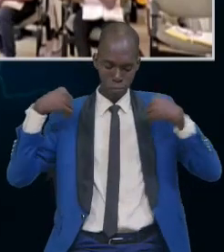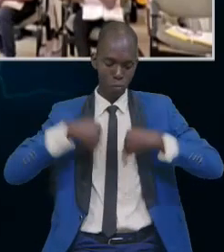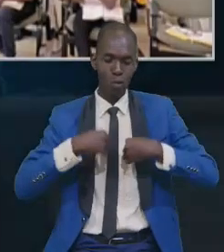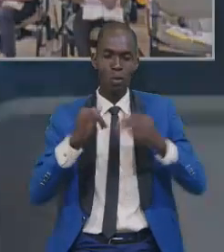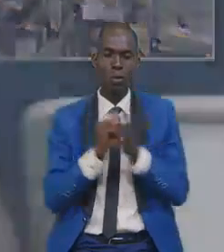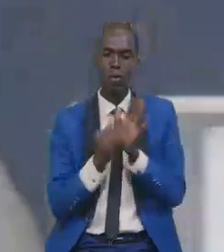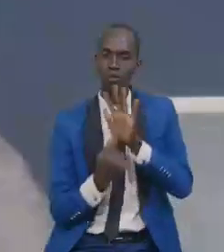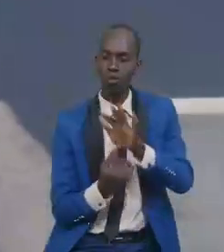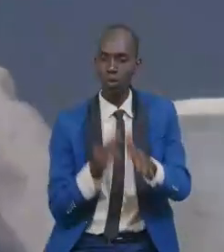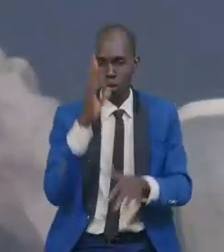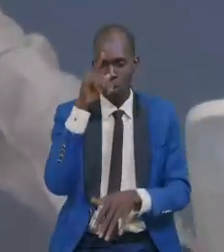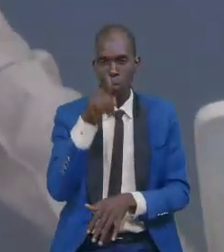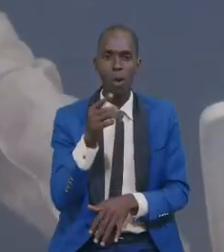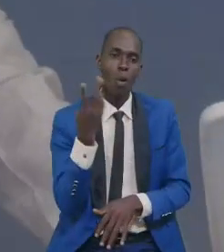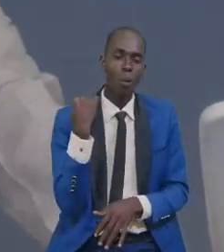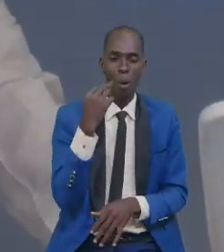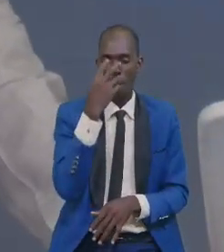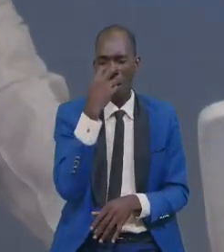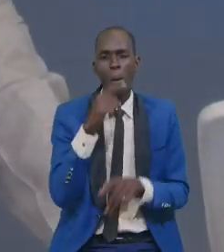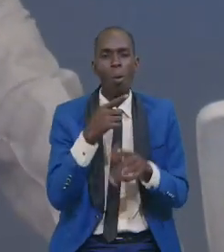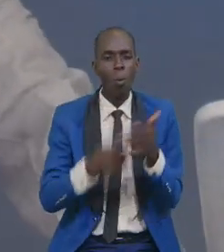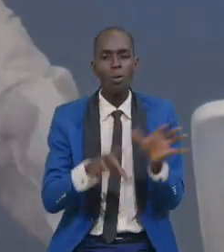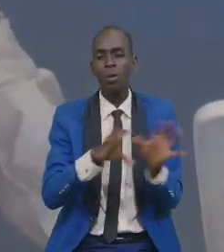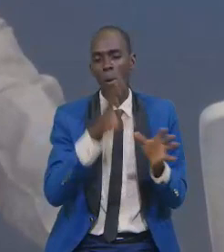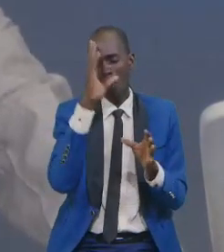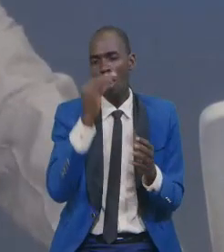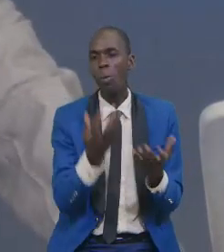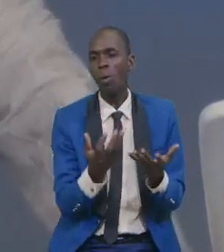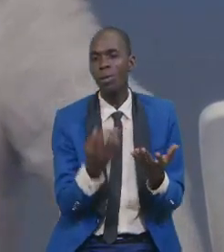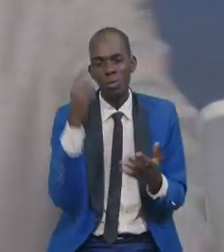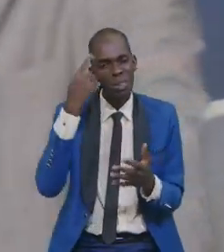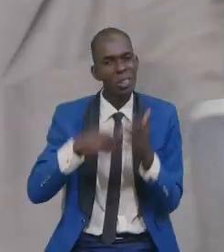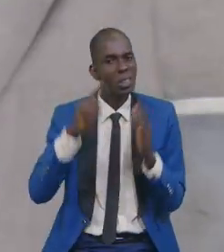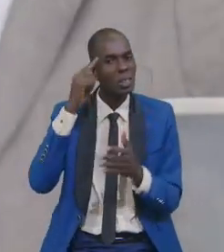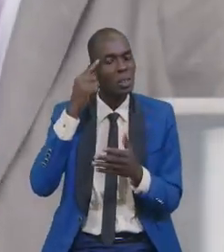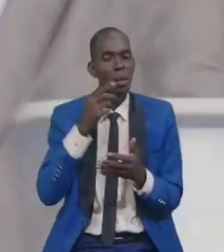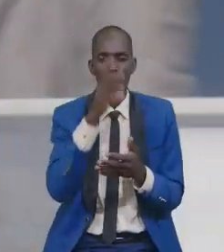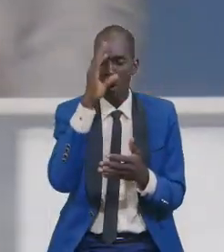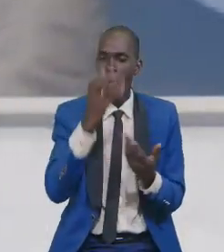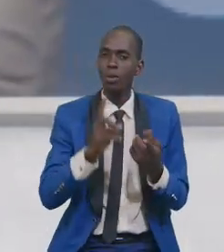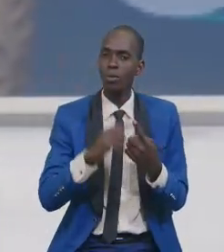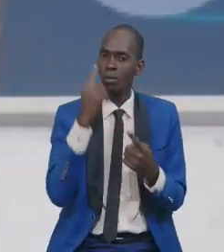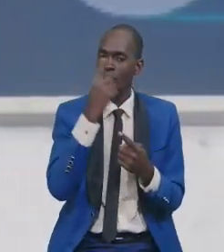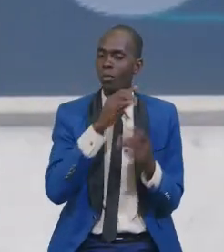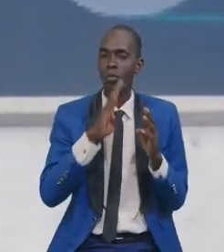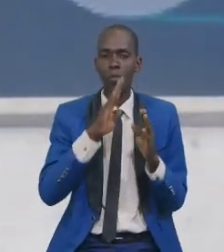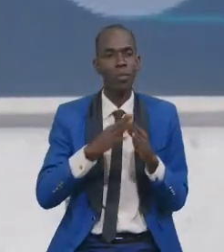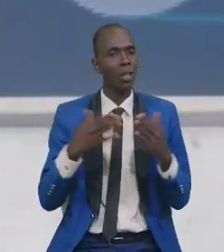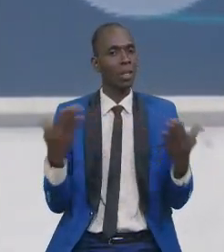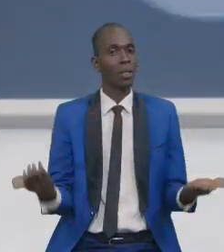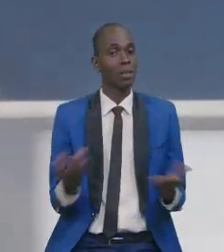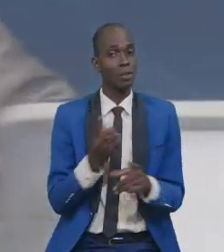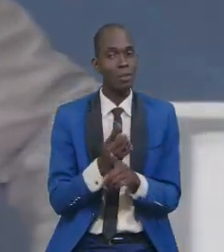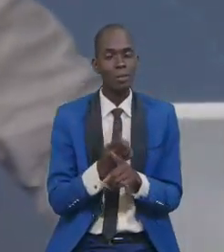looking for? He was looking for a sight. He was looking that the Son of Righteousness